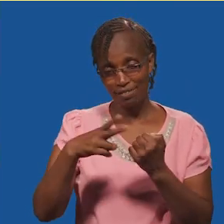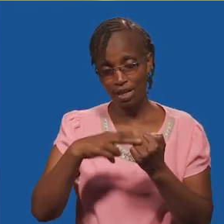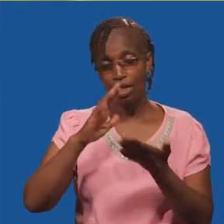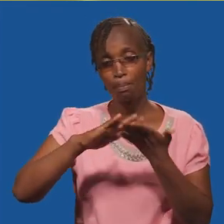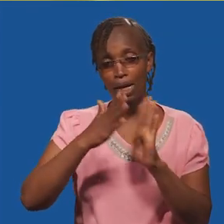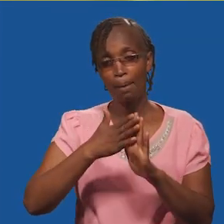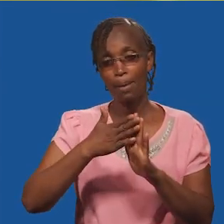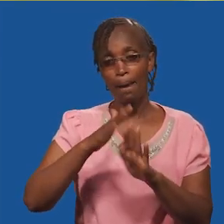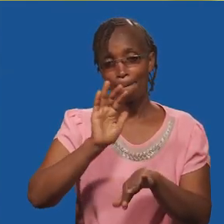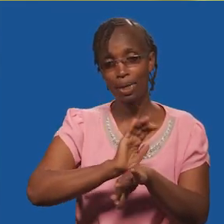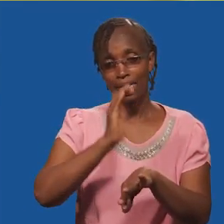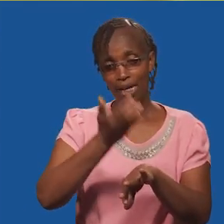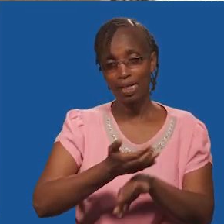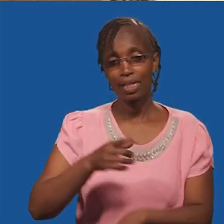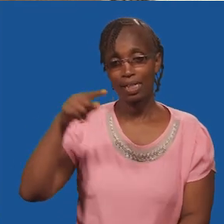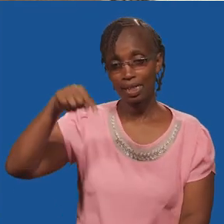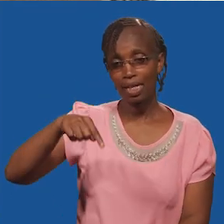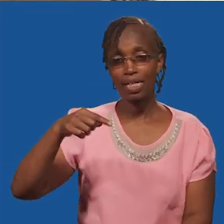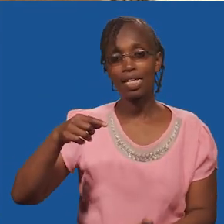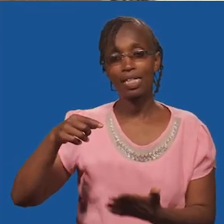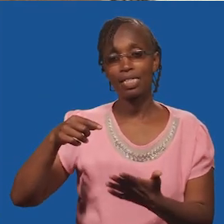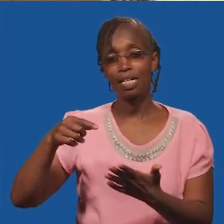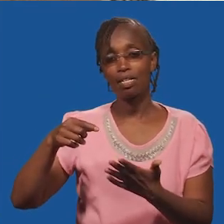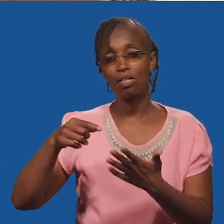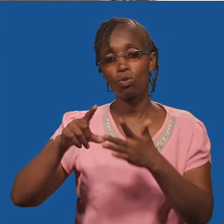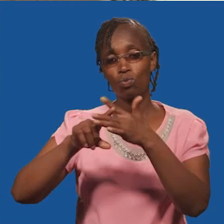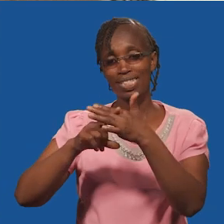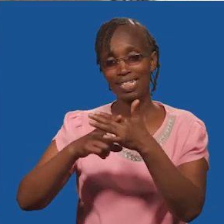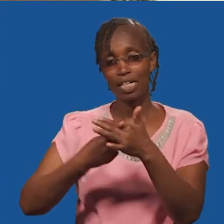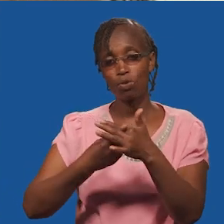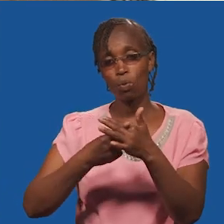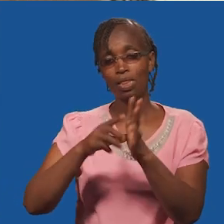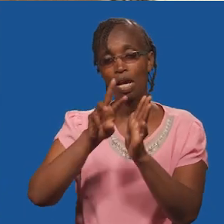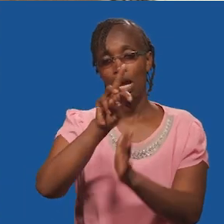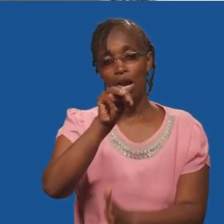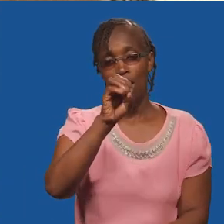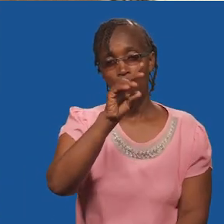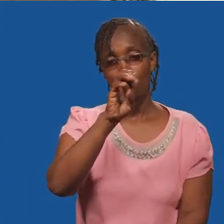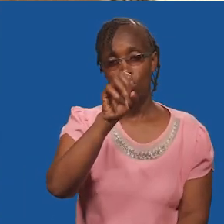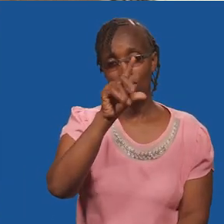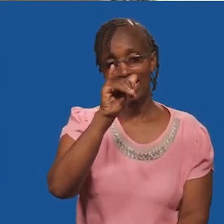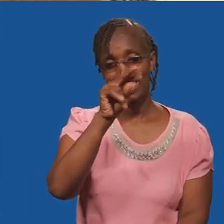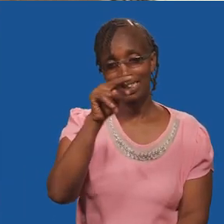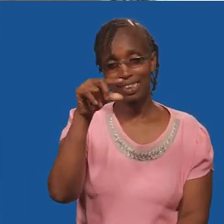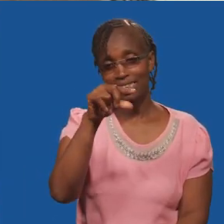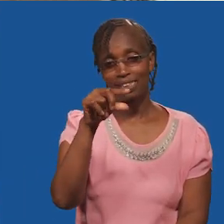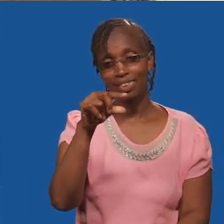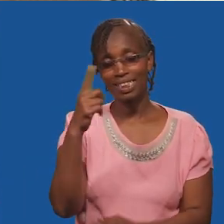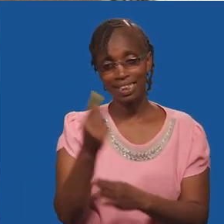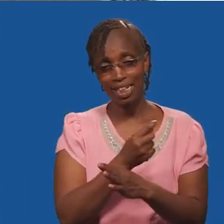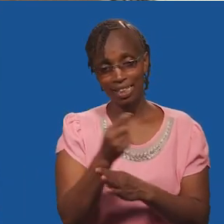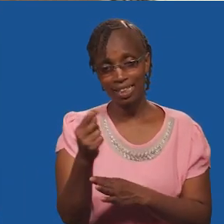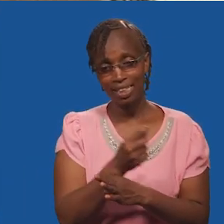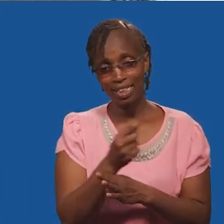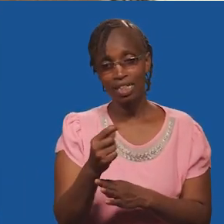741 wa shule walipata ujauzito. In EM Africa Academy, we also try with the modeling coach, we try to create it's